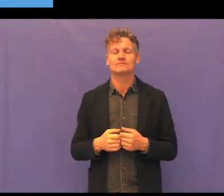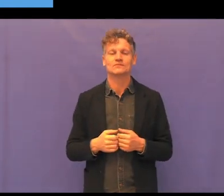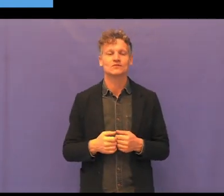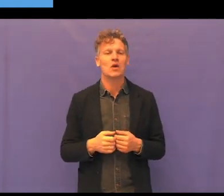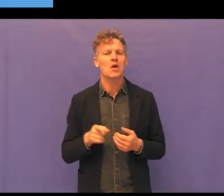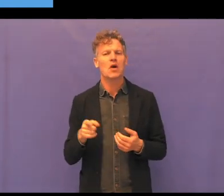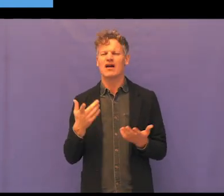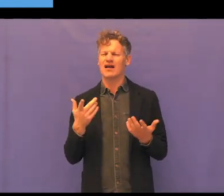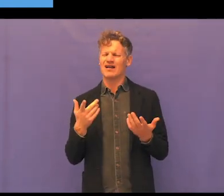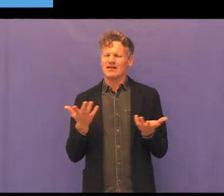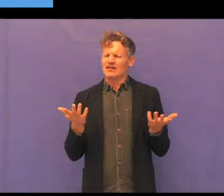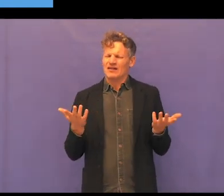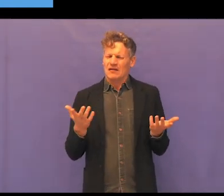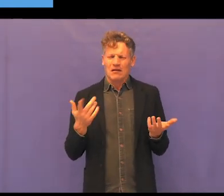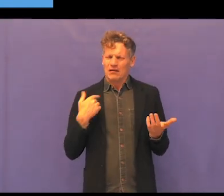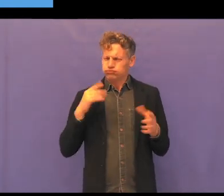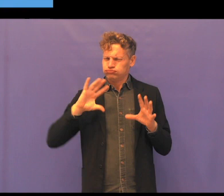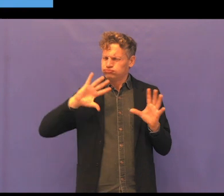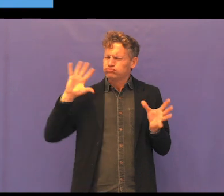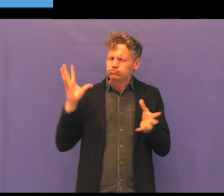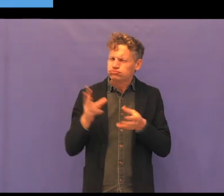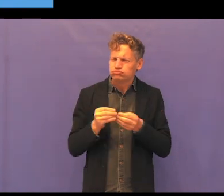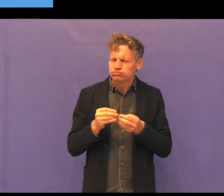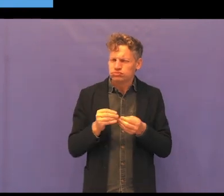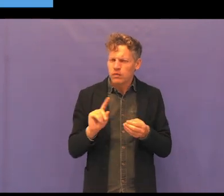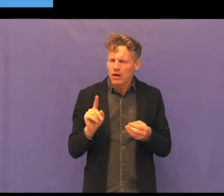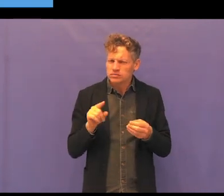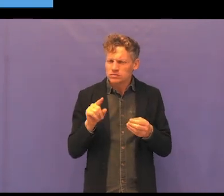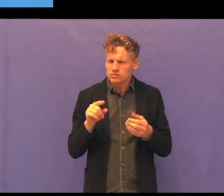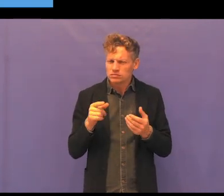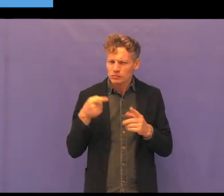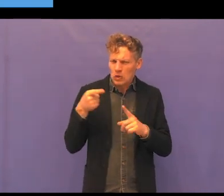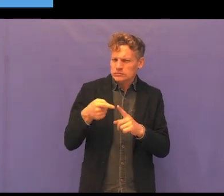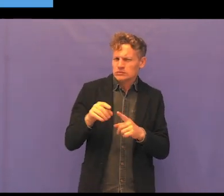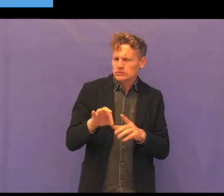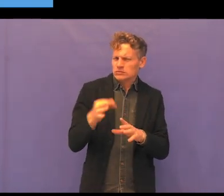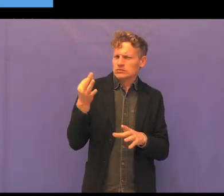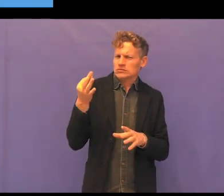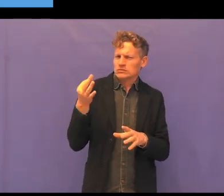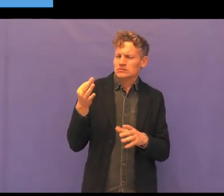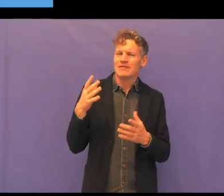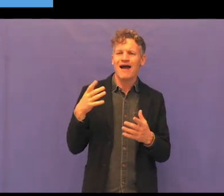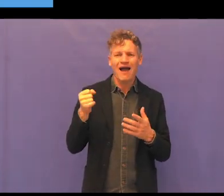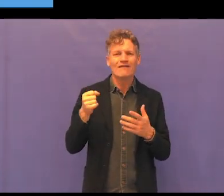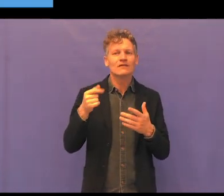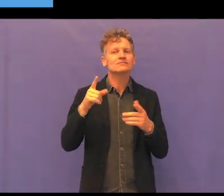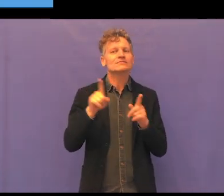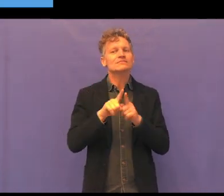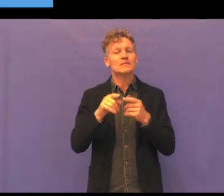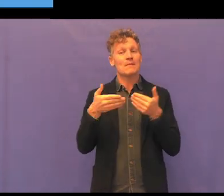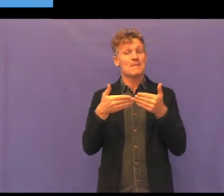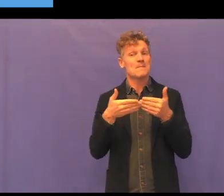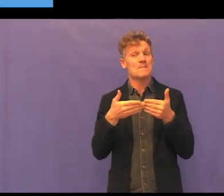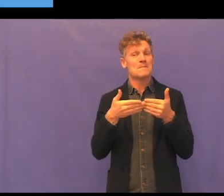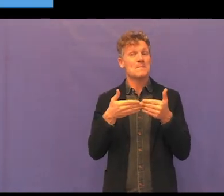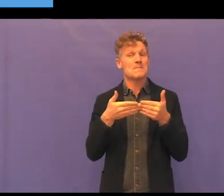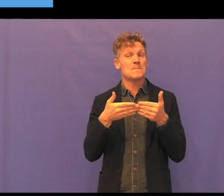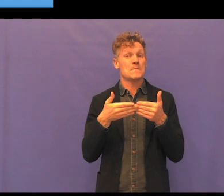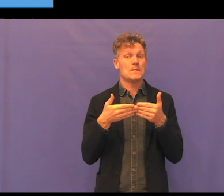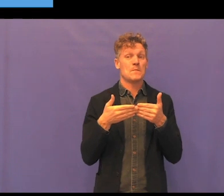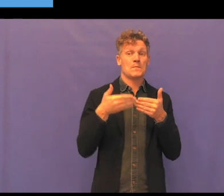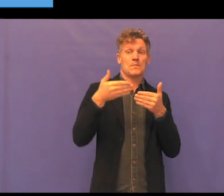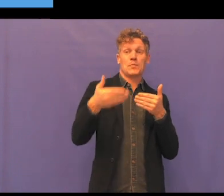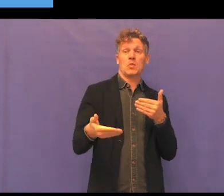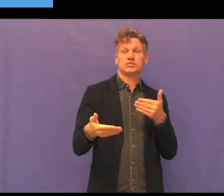So Holocene, the kind of the period where there's the warming up after the Ice Age, which sees the appearance